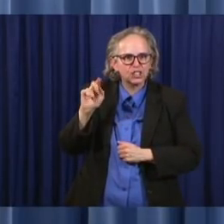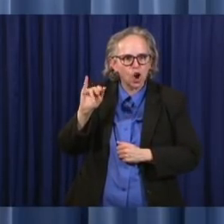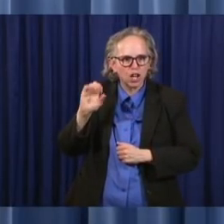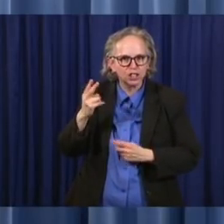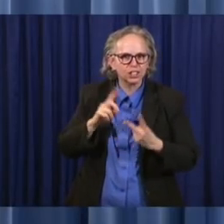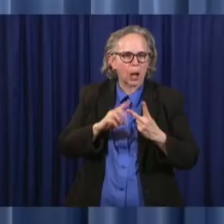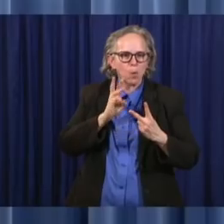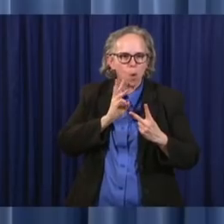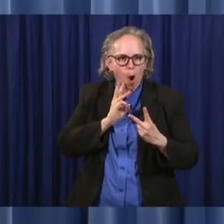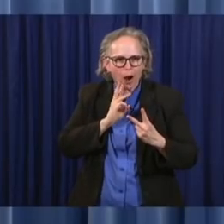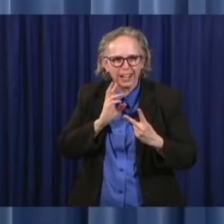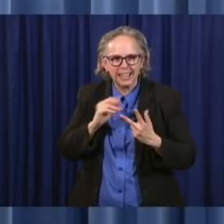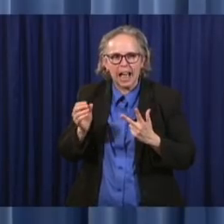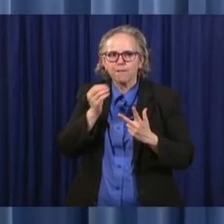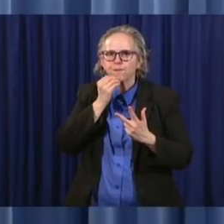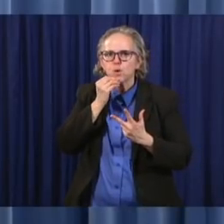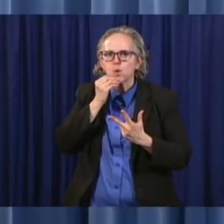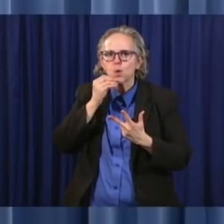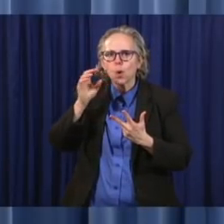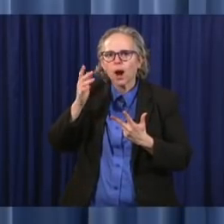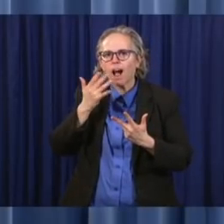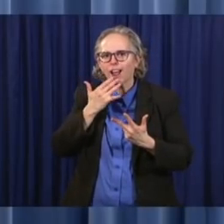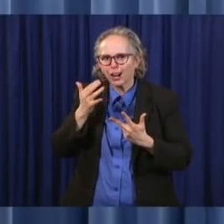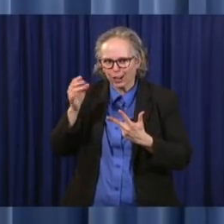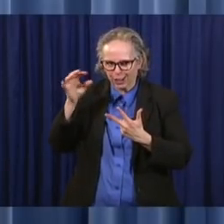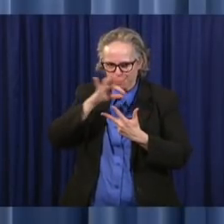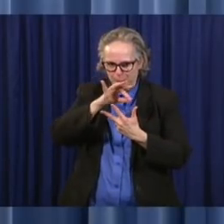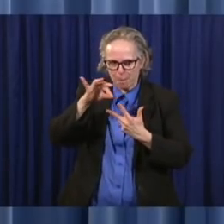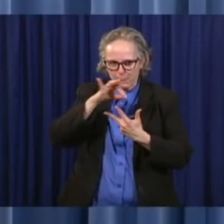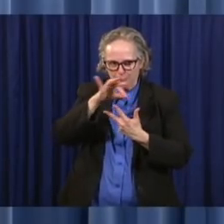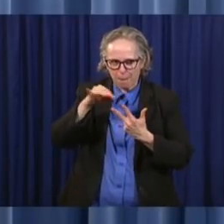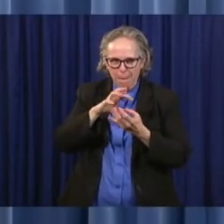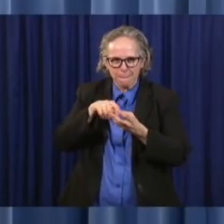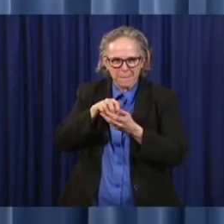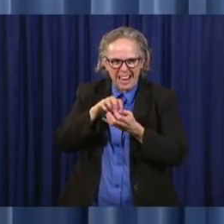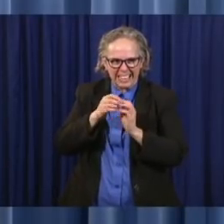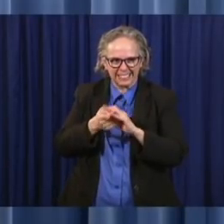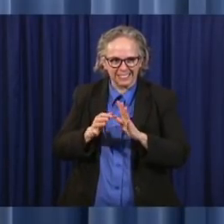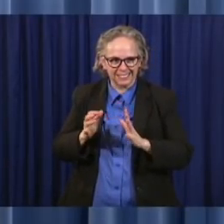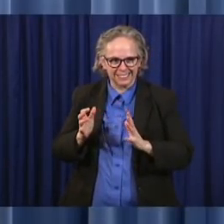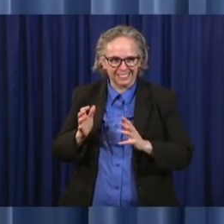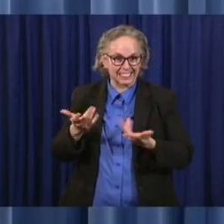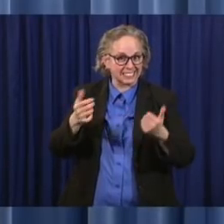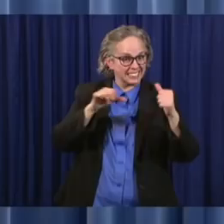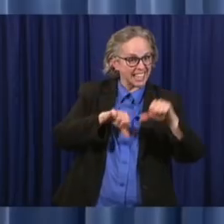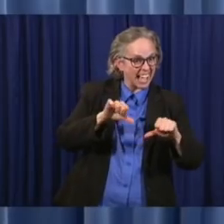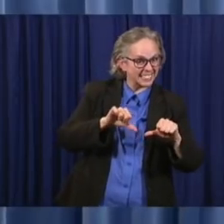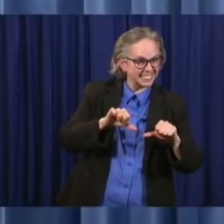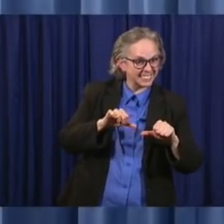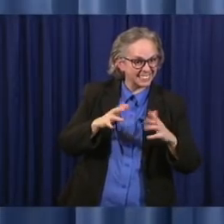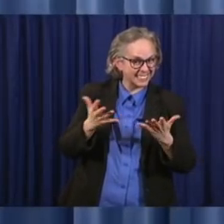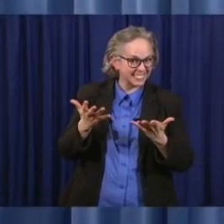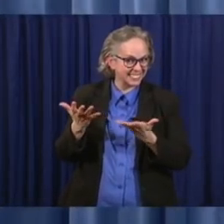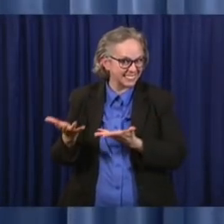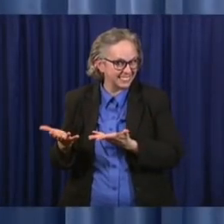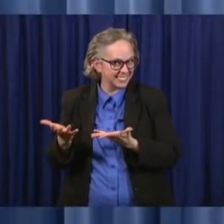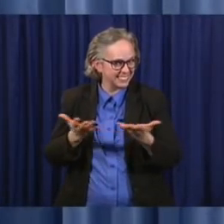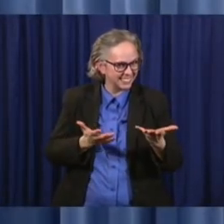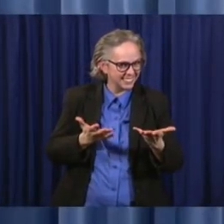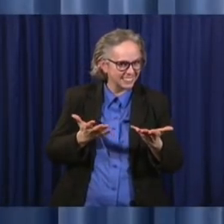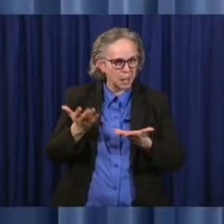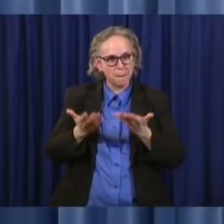online. When you mix these together, that's science and chemistry. So maybe that's another idea for you on this